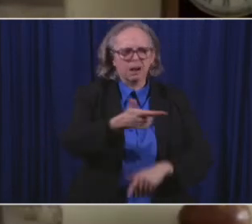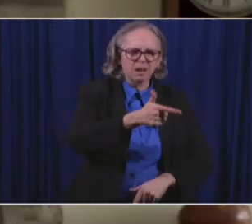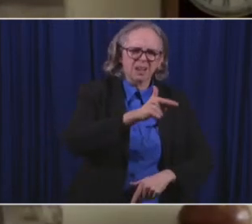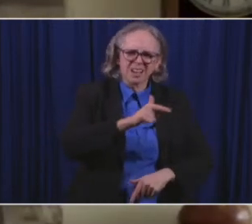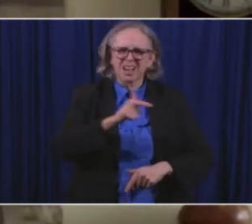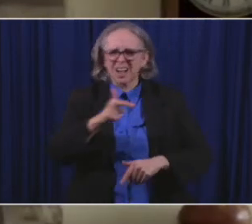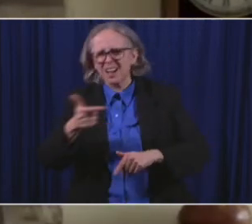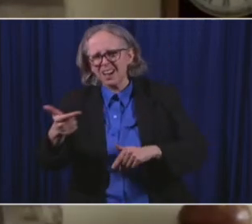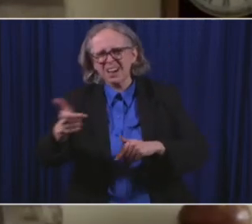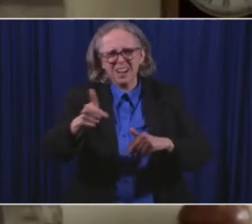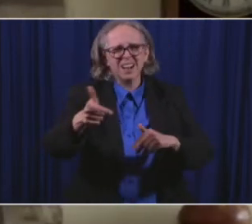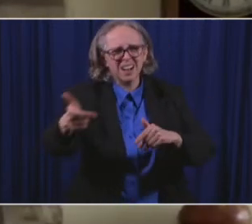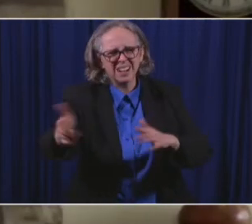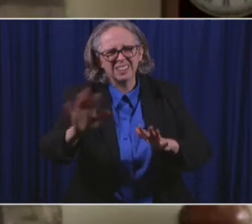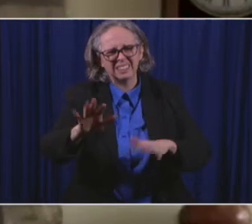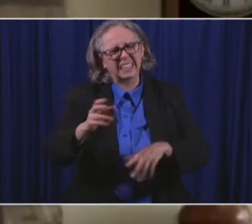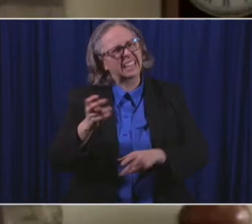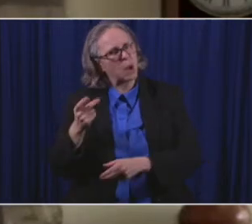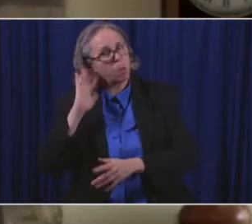really desperately need a bill out of Congress.